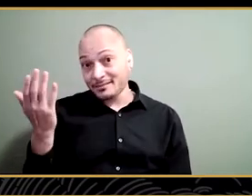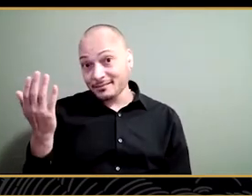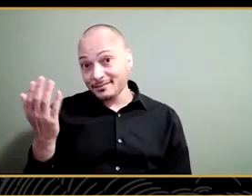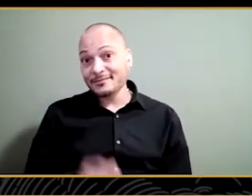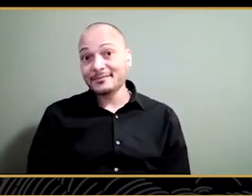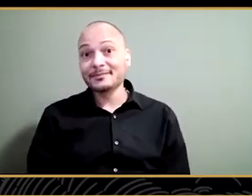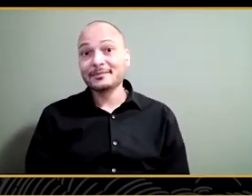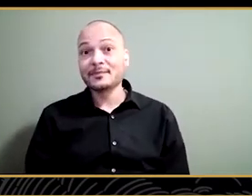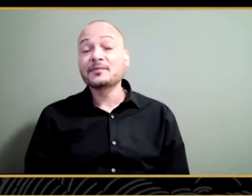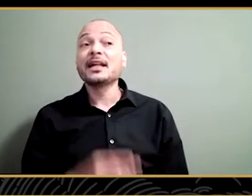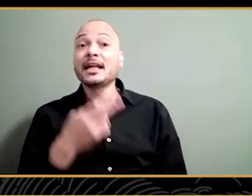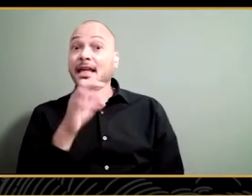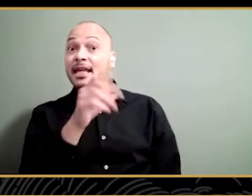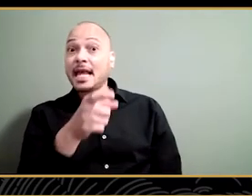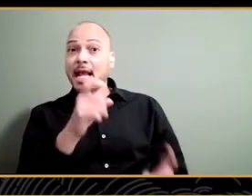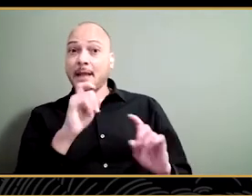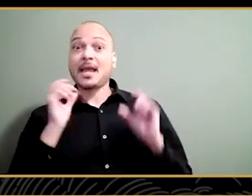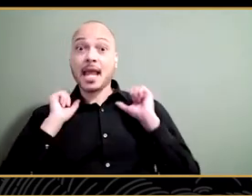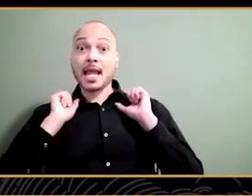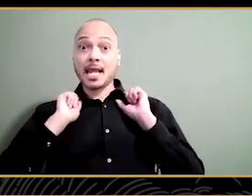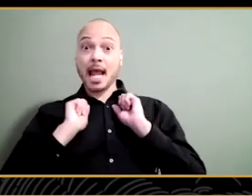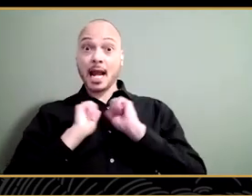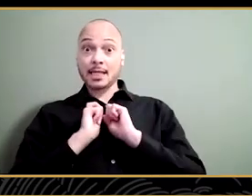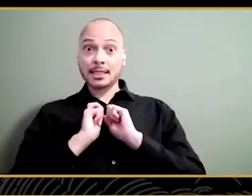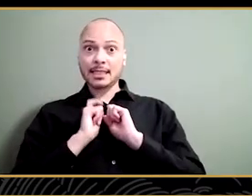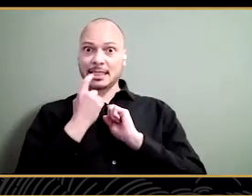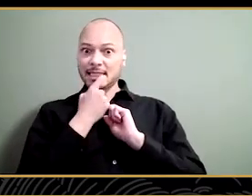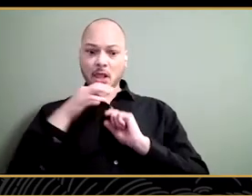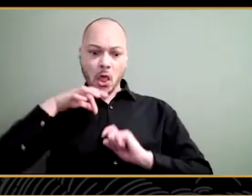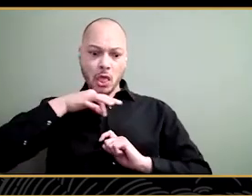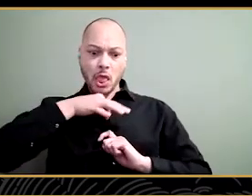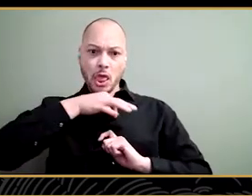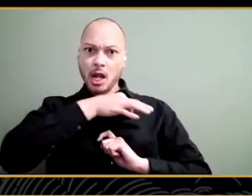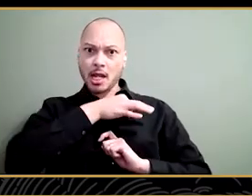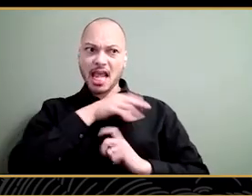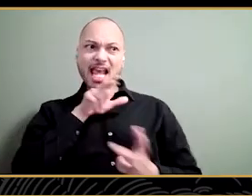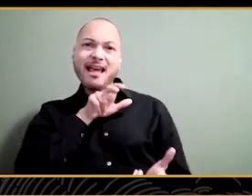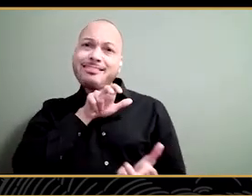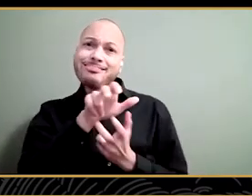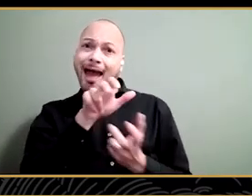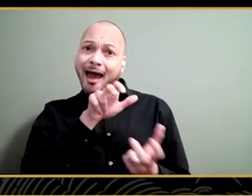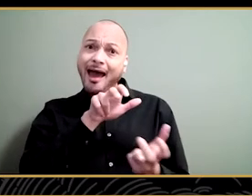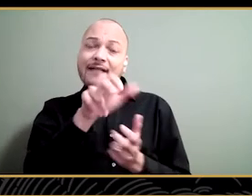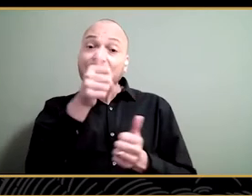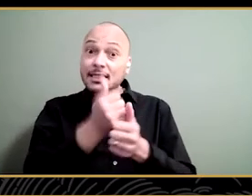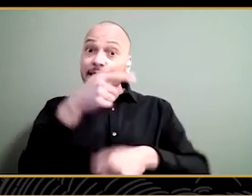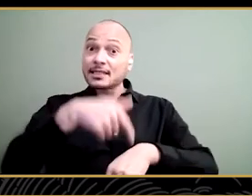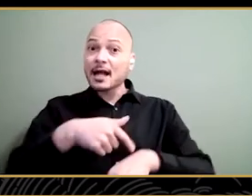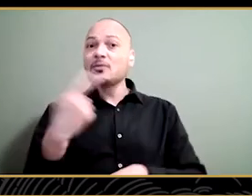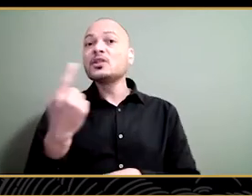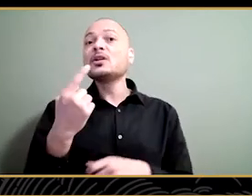He gave me a necklace of teeth. He laughs each time someone says the word,